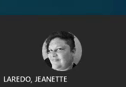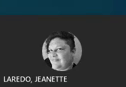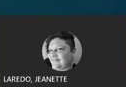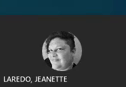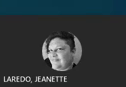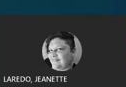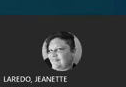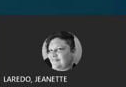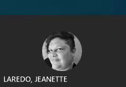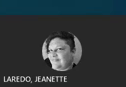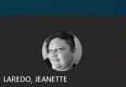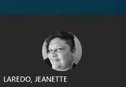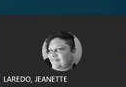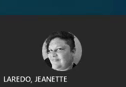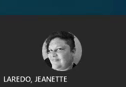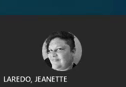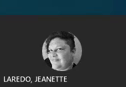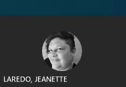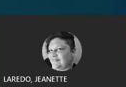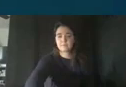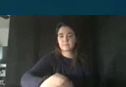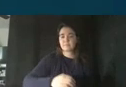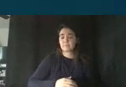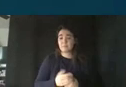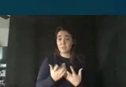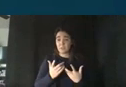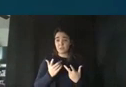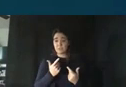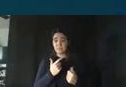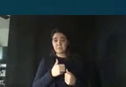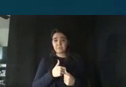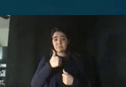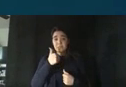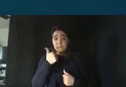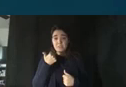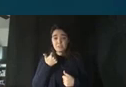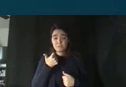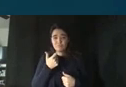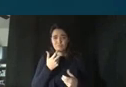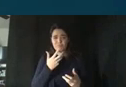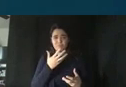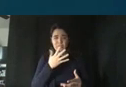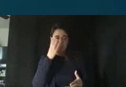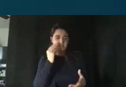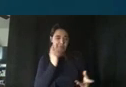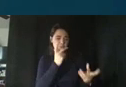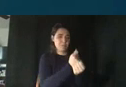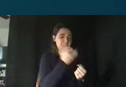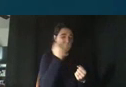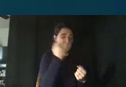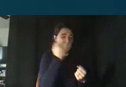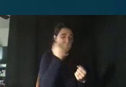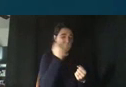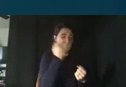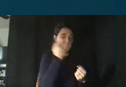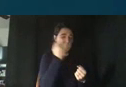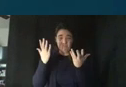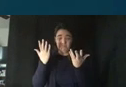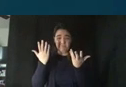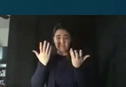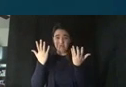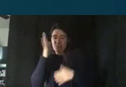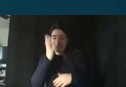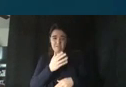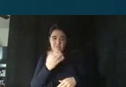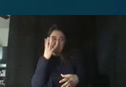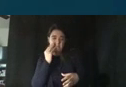get others to trust your experience if they have never seen it or been through it? And that's the